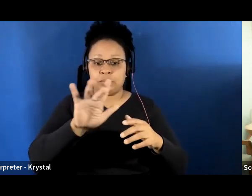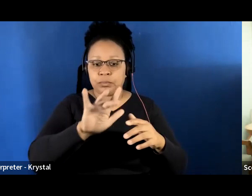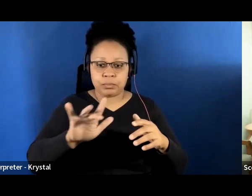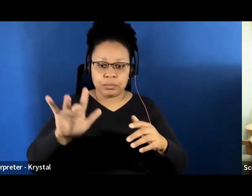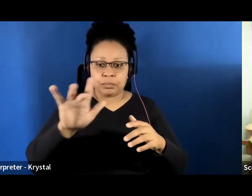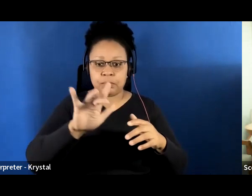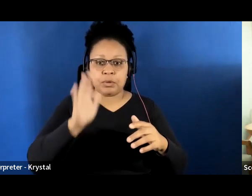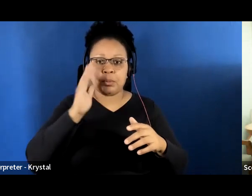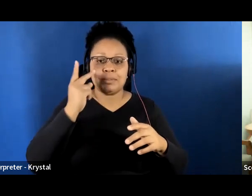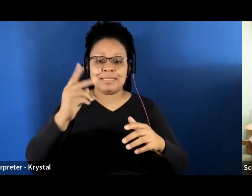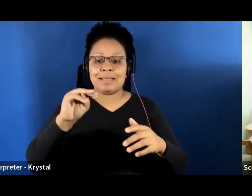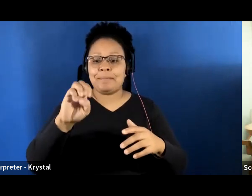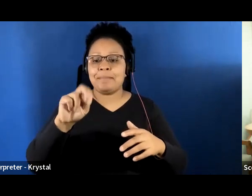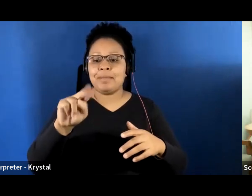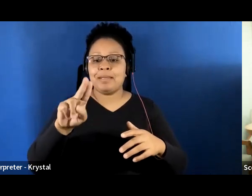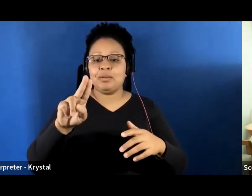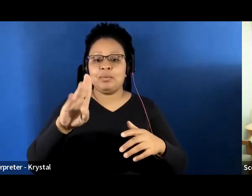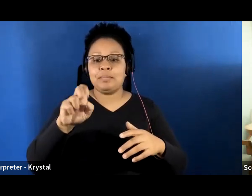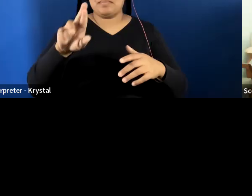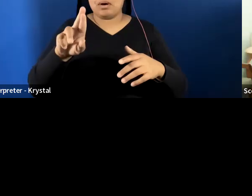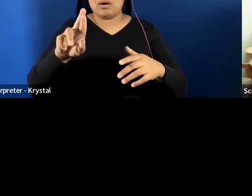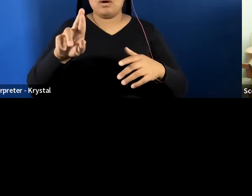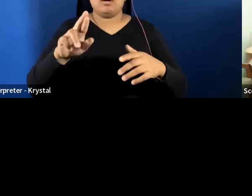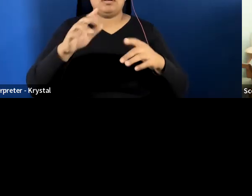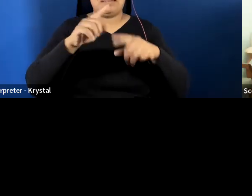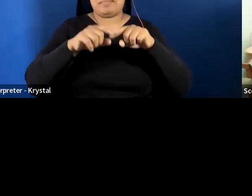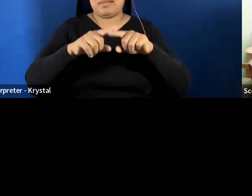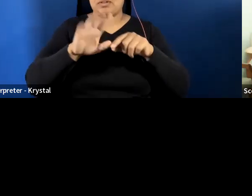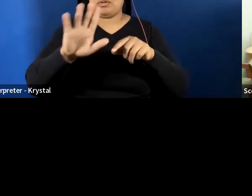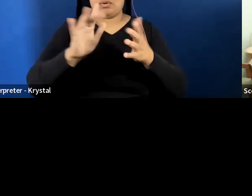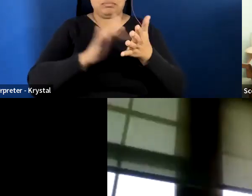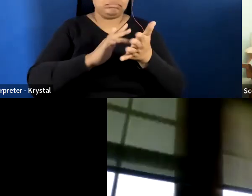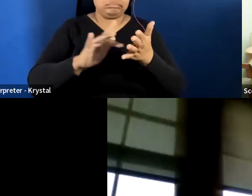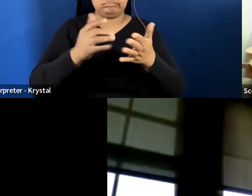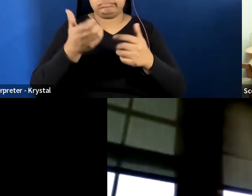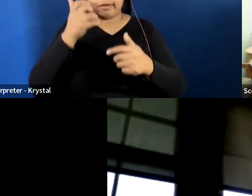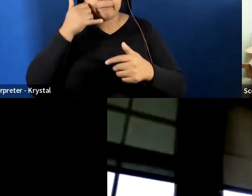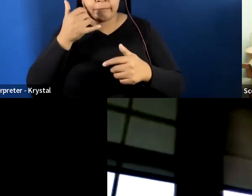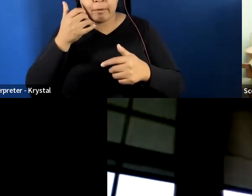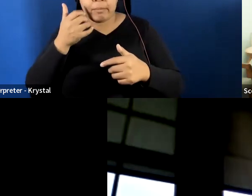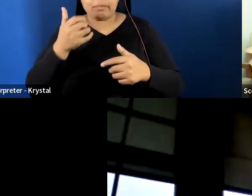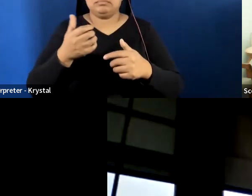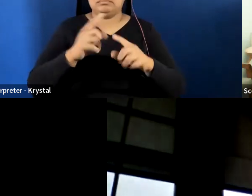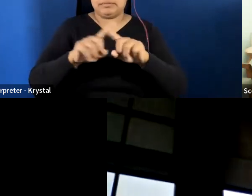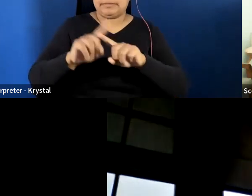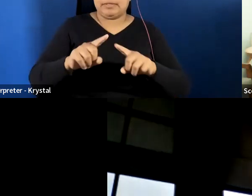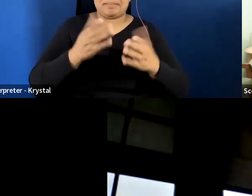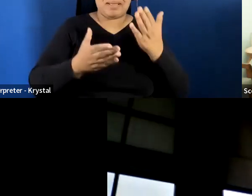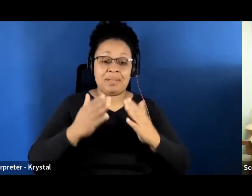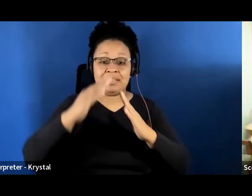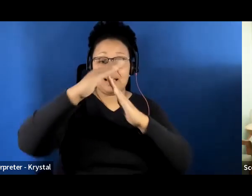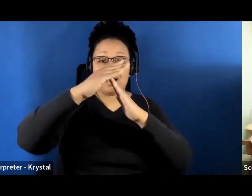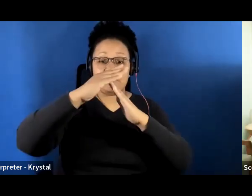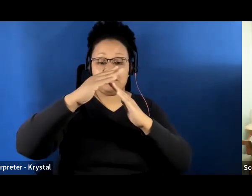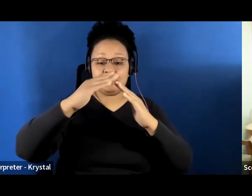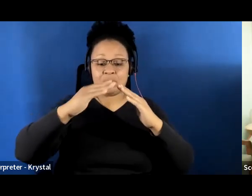a menu bar pops up. Depending on what device you are on, you can find that menu bar at the top or at the bottom of the